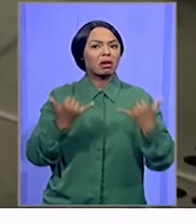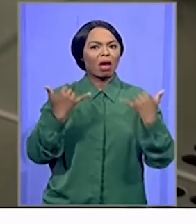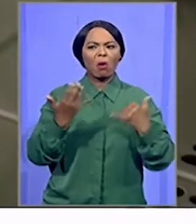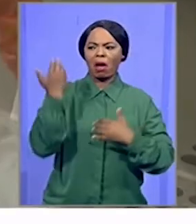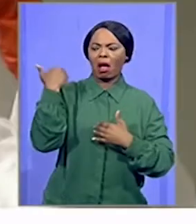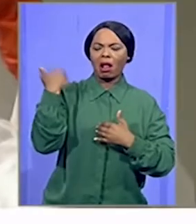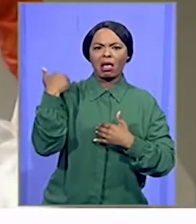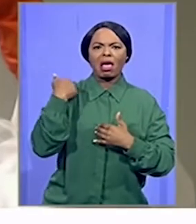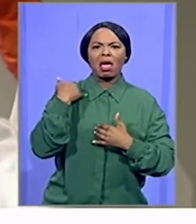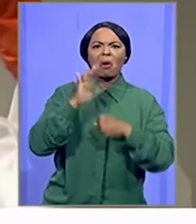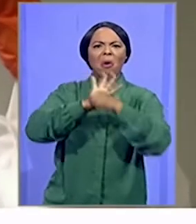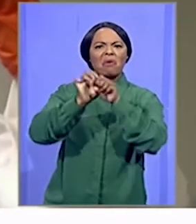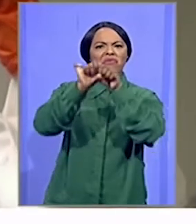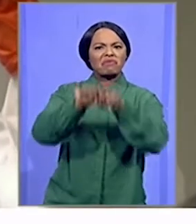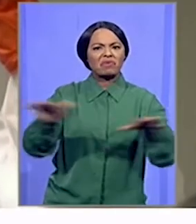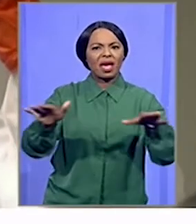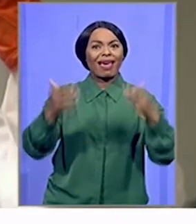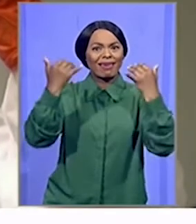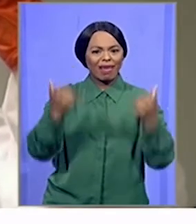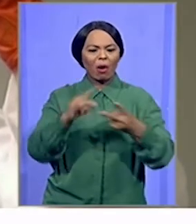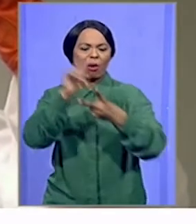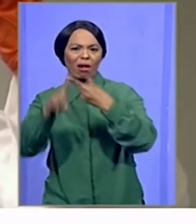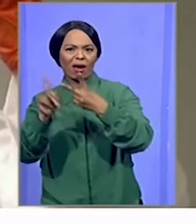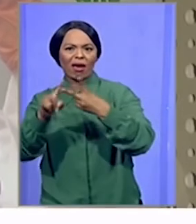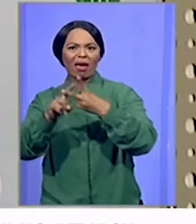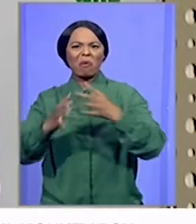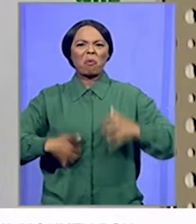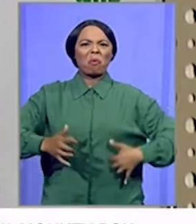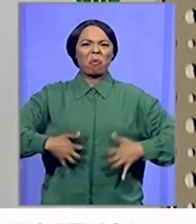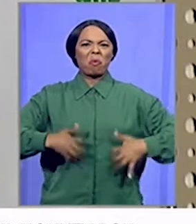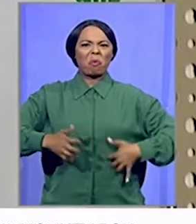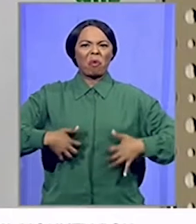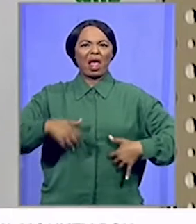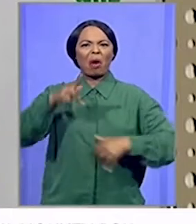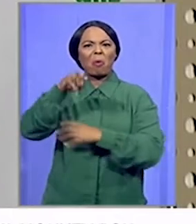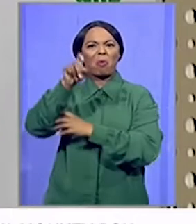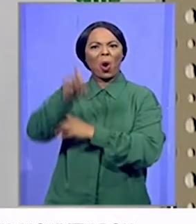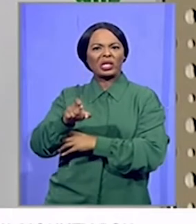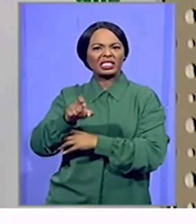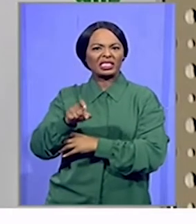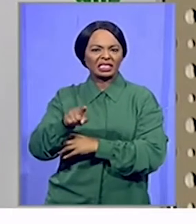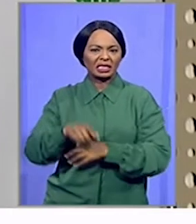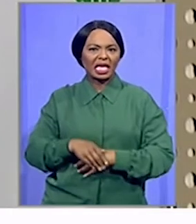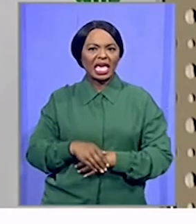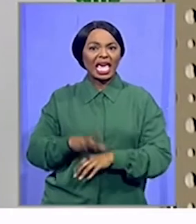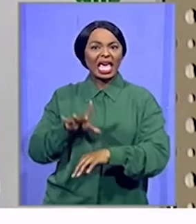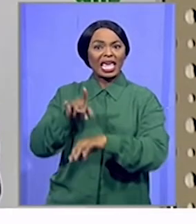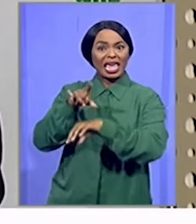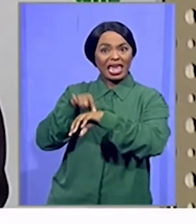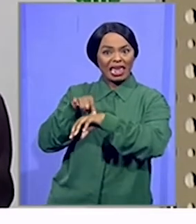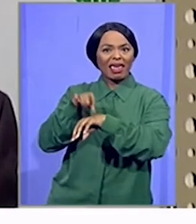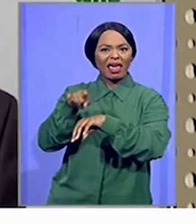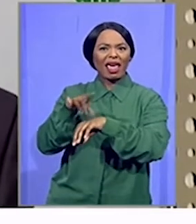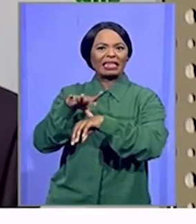totobetse bolwetse ba Monkey Pox bo teng mo nageng. The disease only spread through close